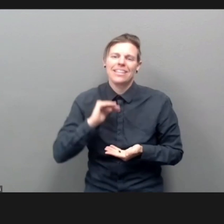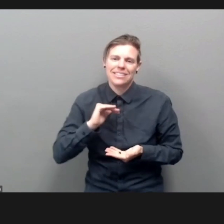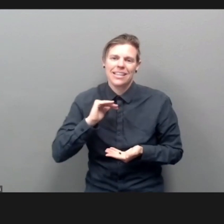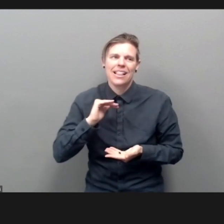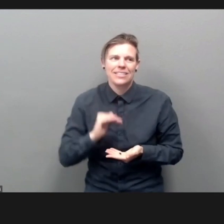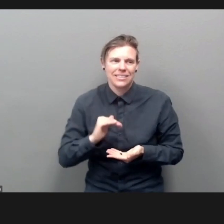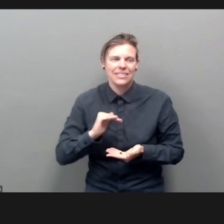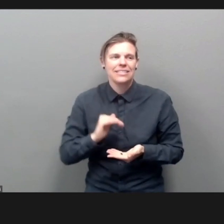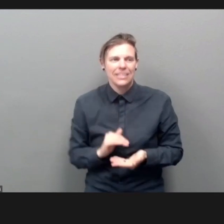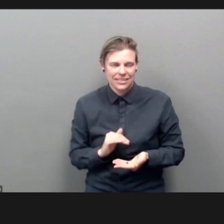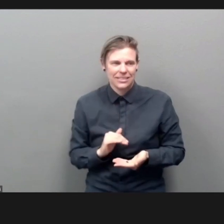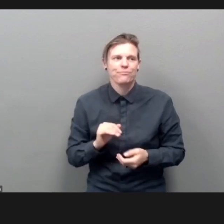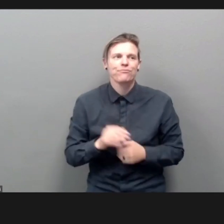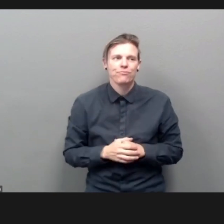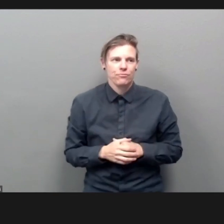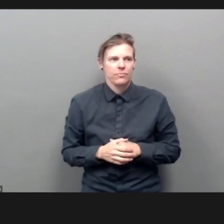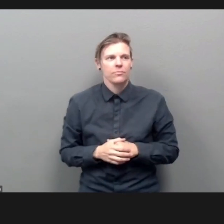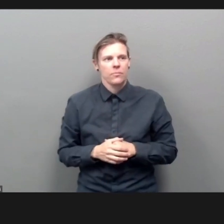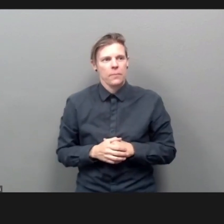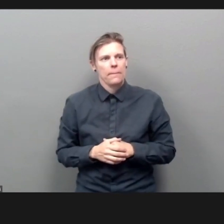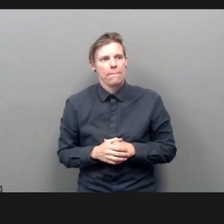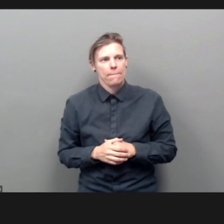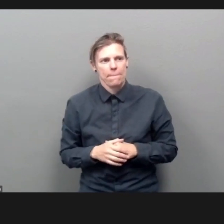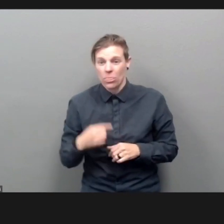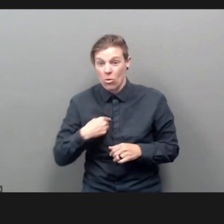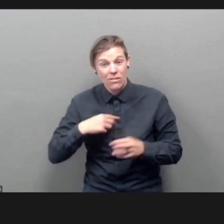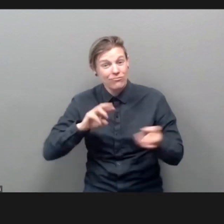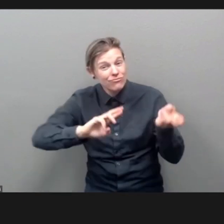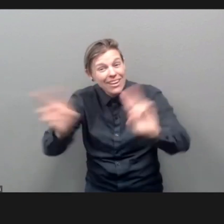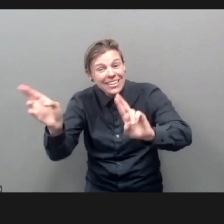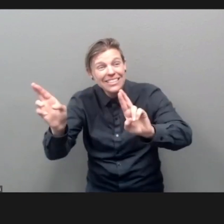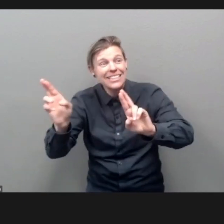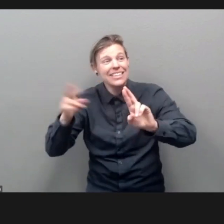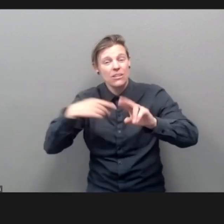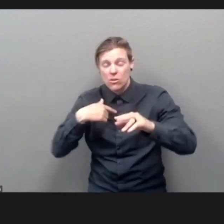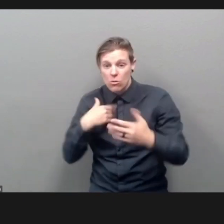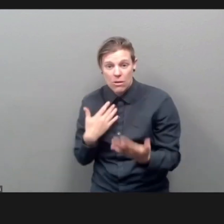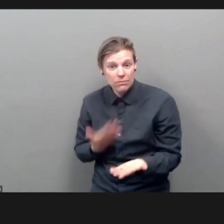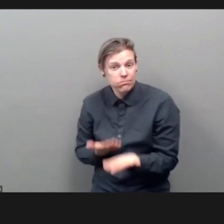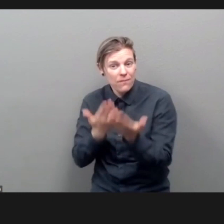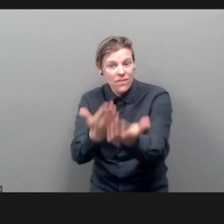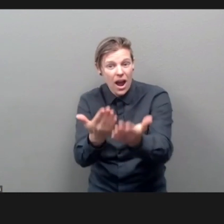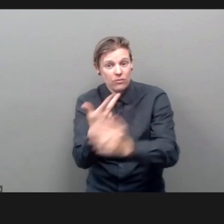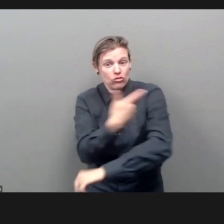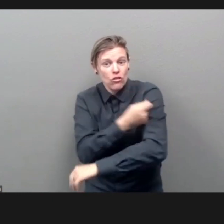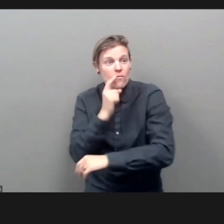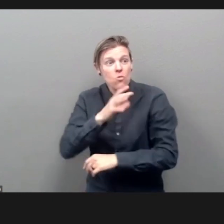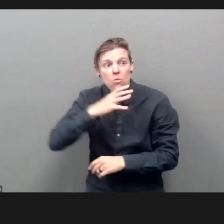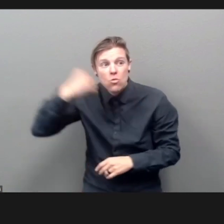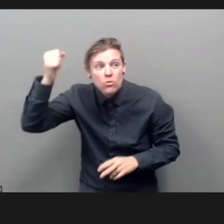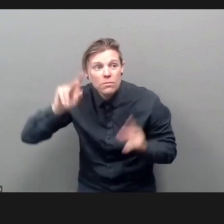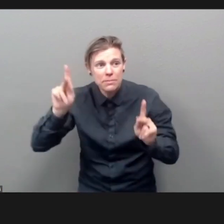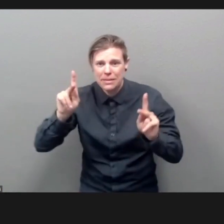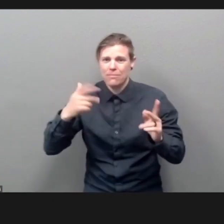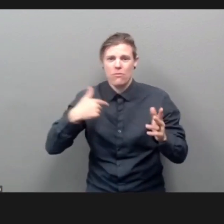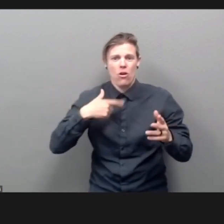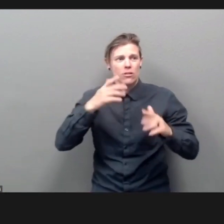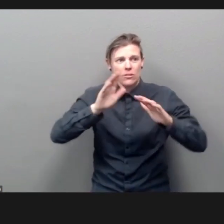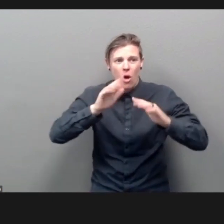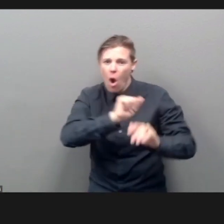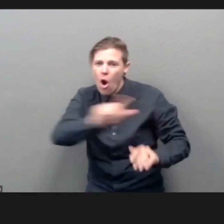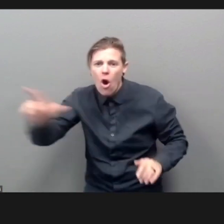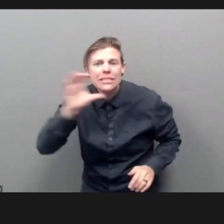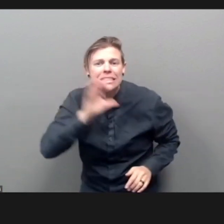making the booster shots available to an older population, but no real prohibition against giving it to everyone,